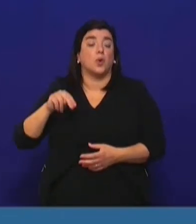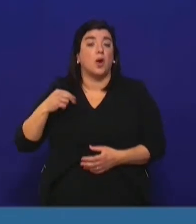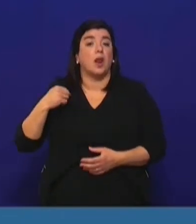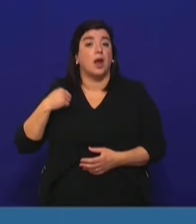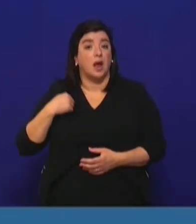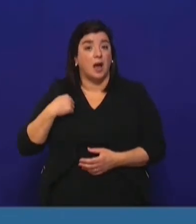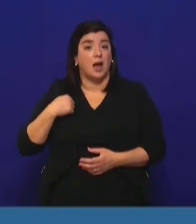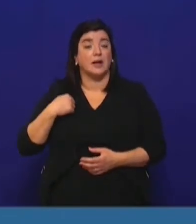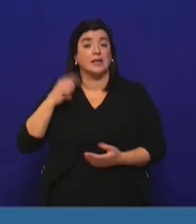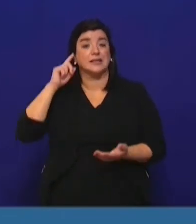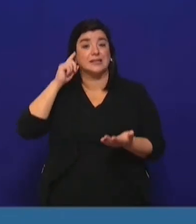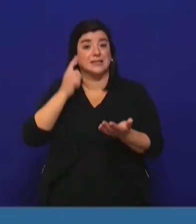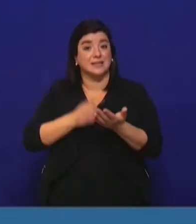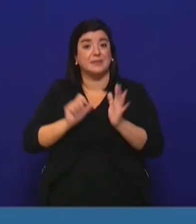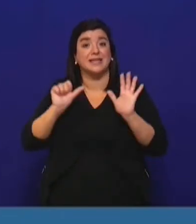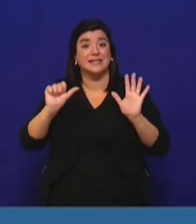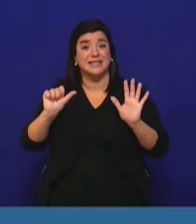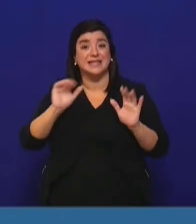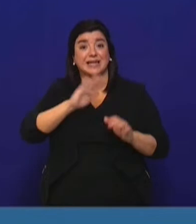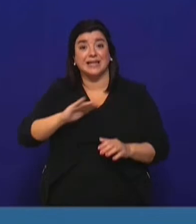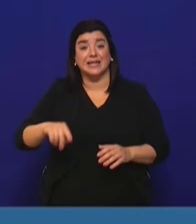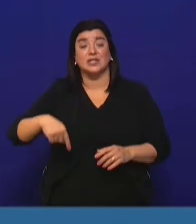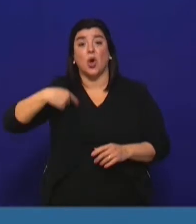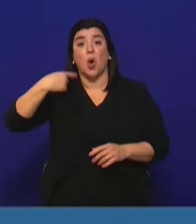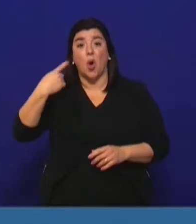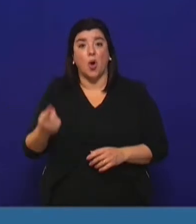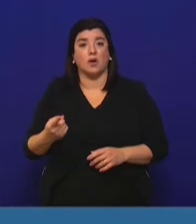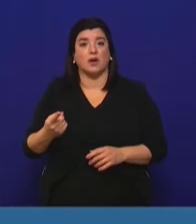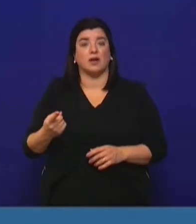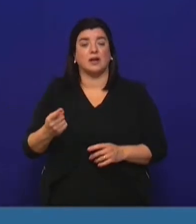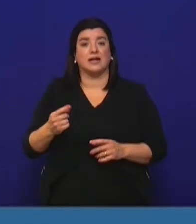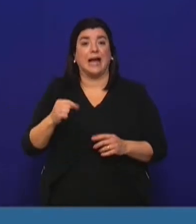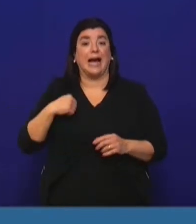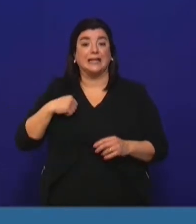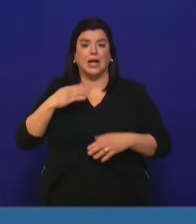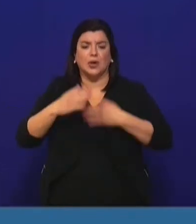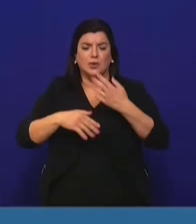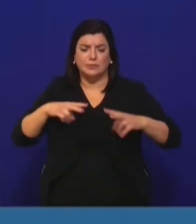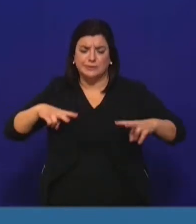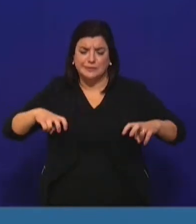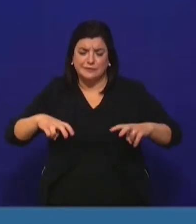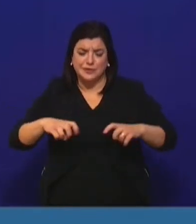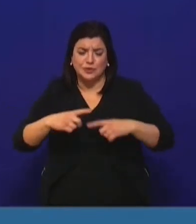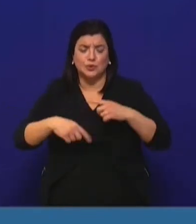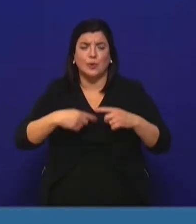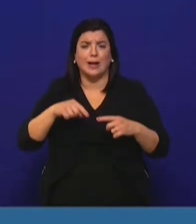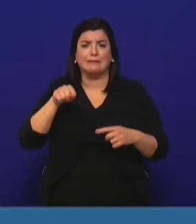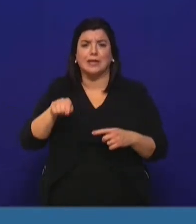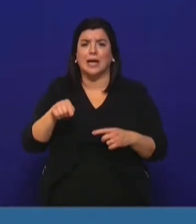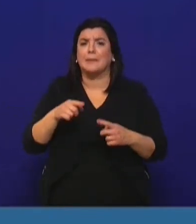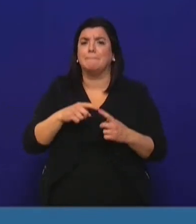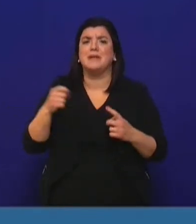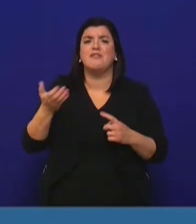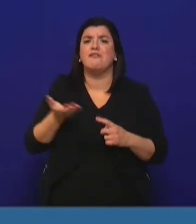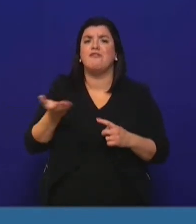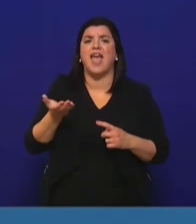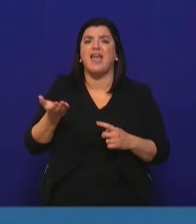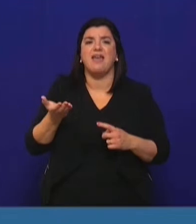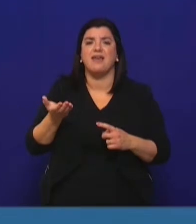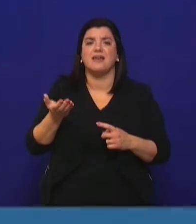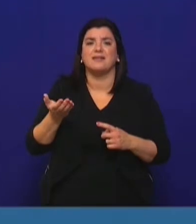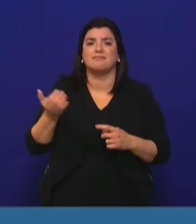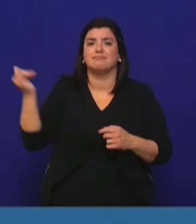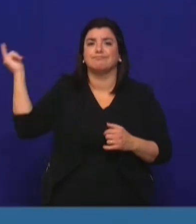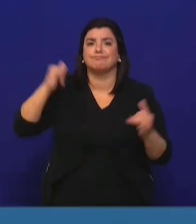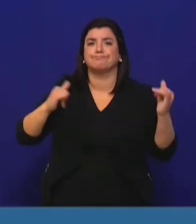another 6 positive UK variants, which we are currently investigating to see whether there are any links with other